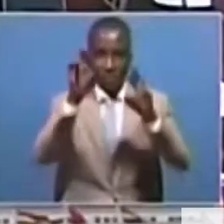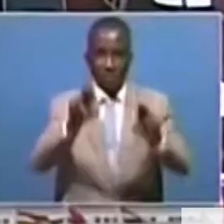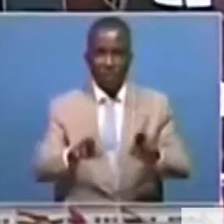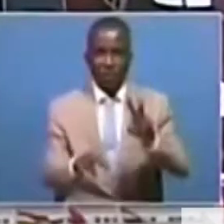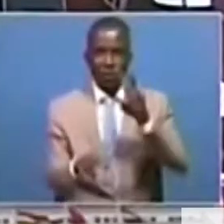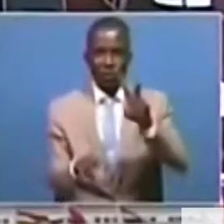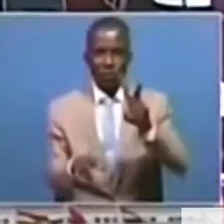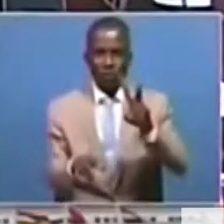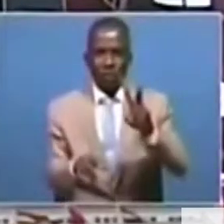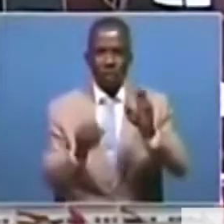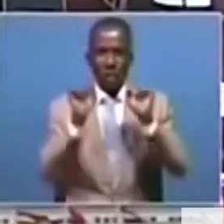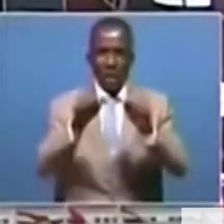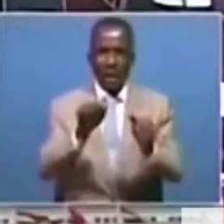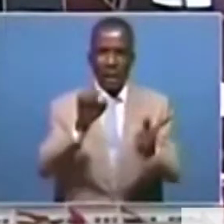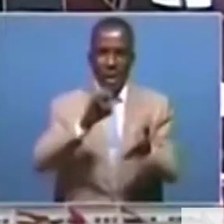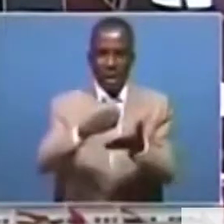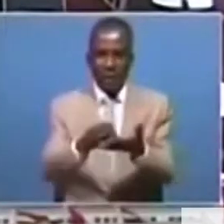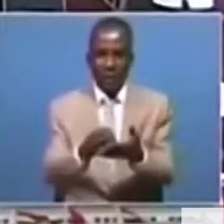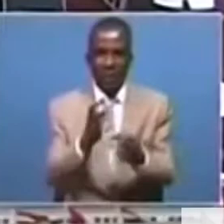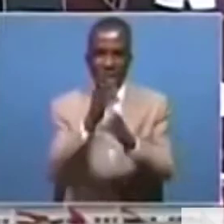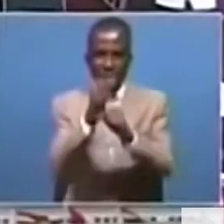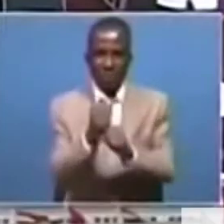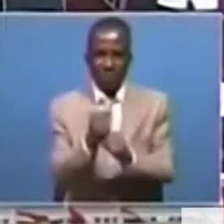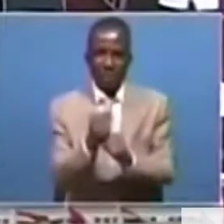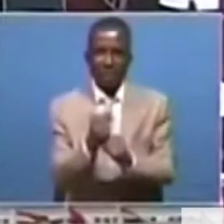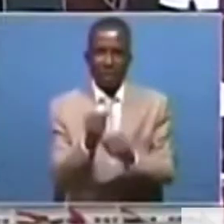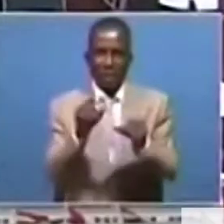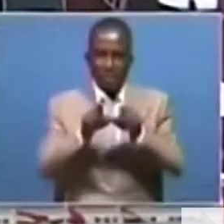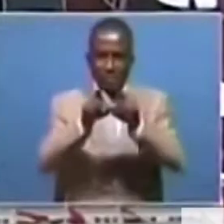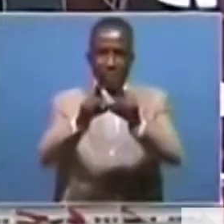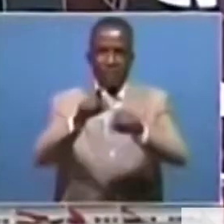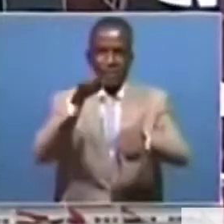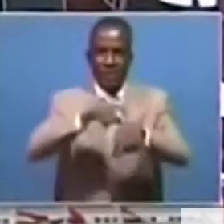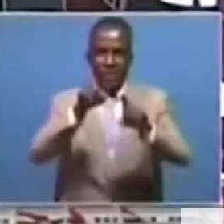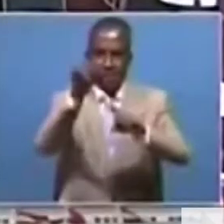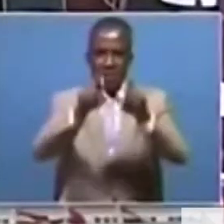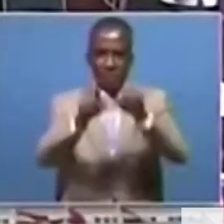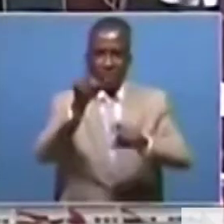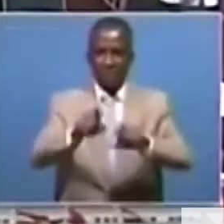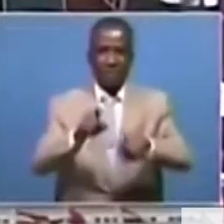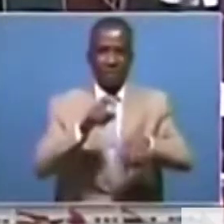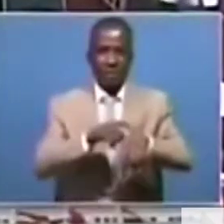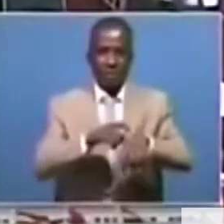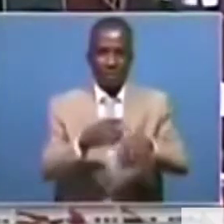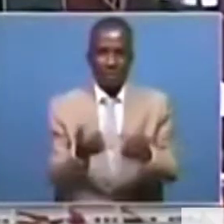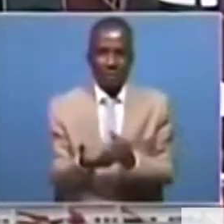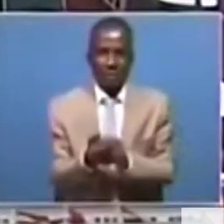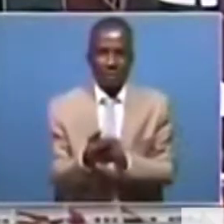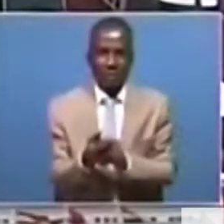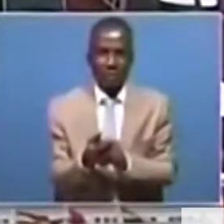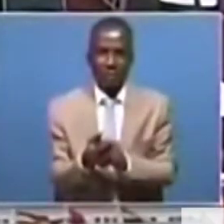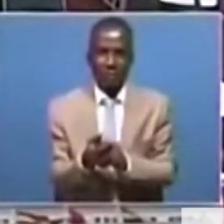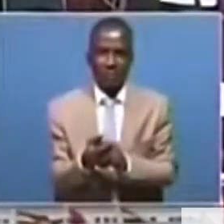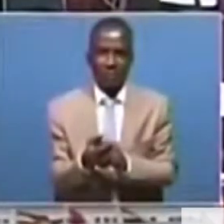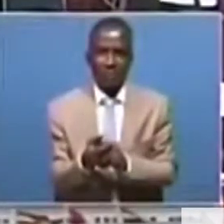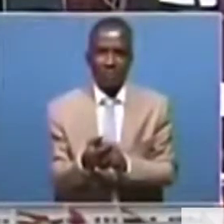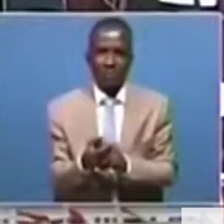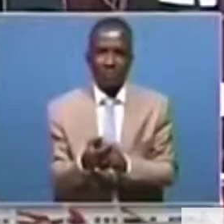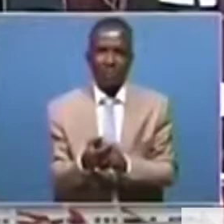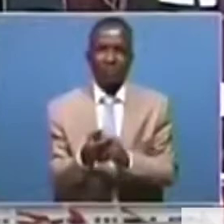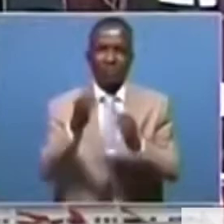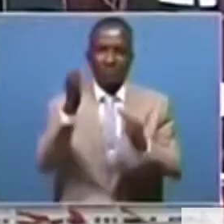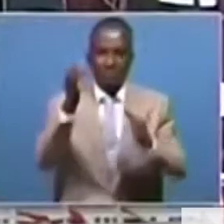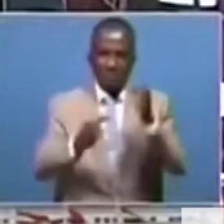Two, could the evidence have been obtained before or during trial by the exercise of reasonable diligence? The